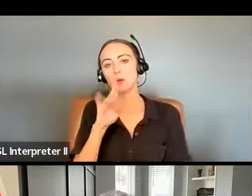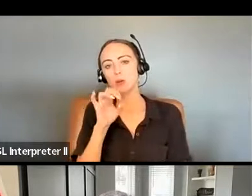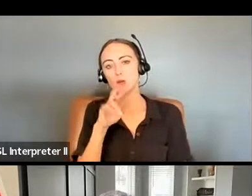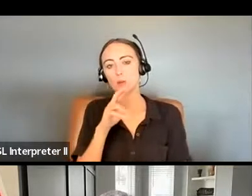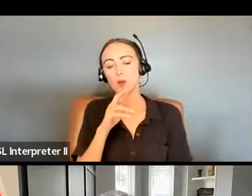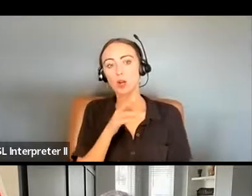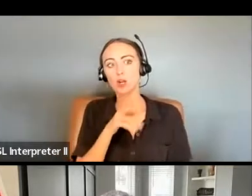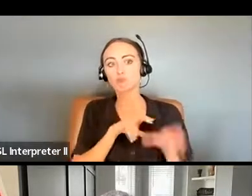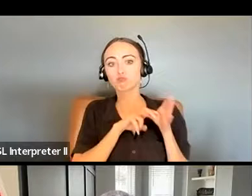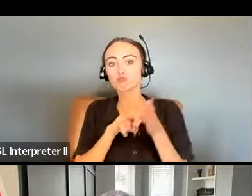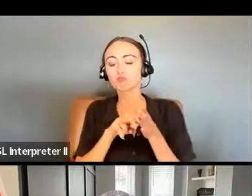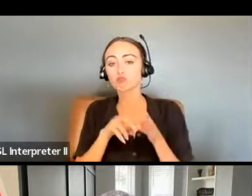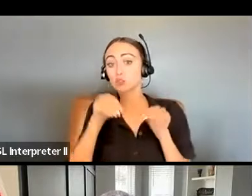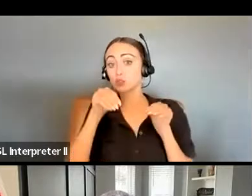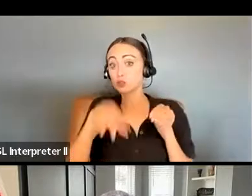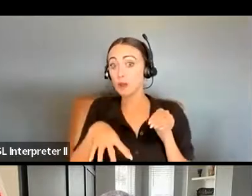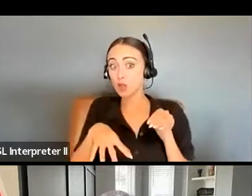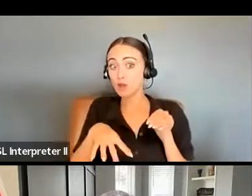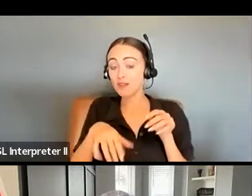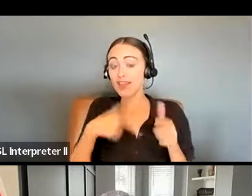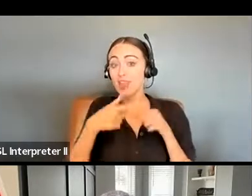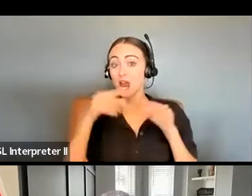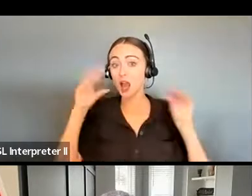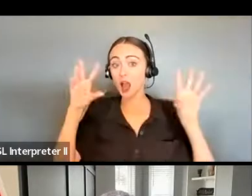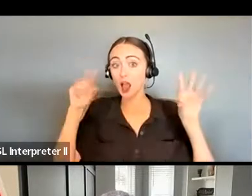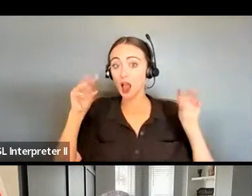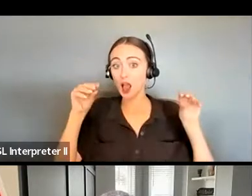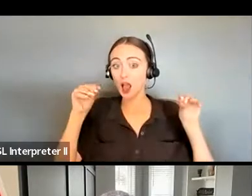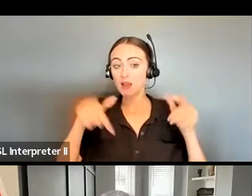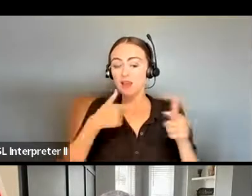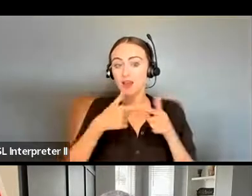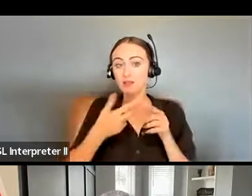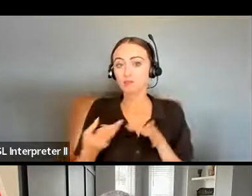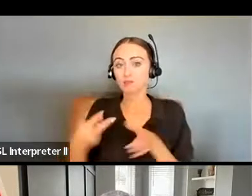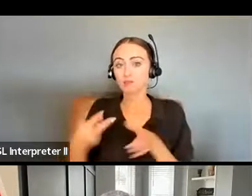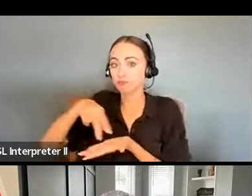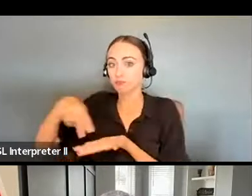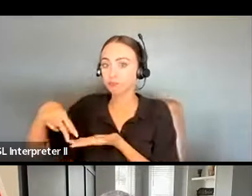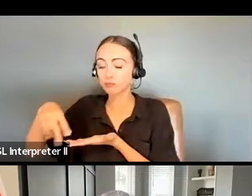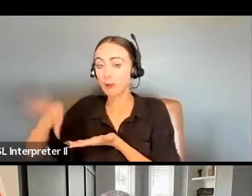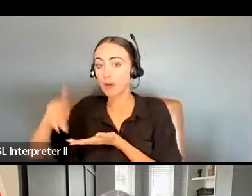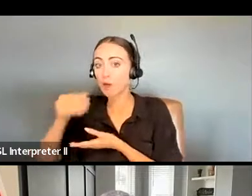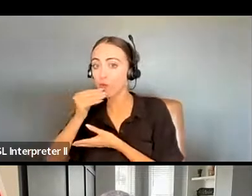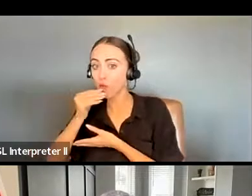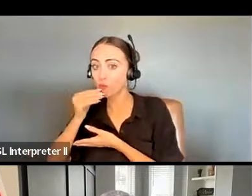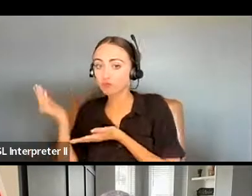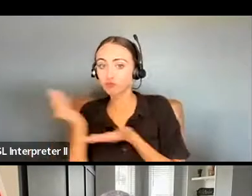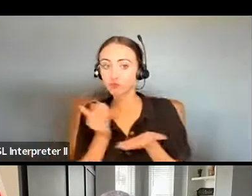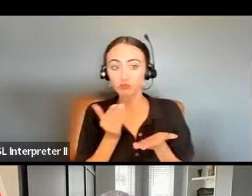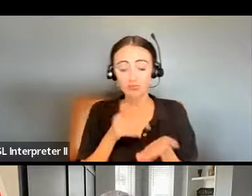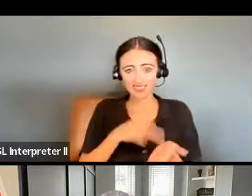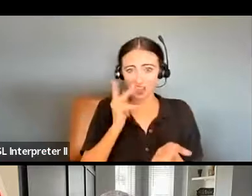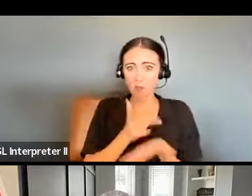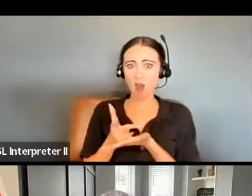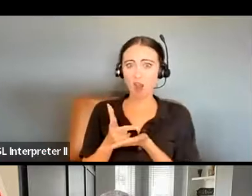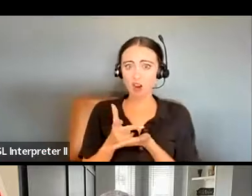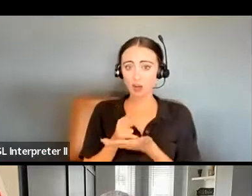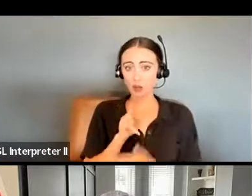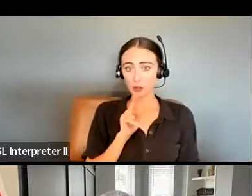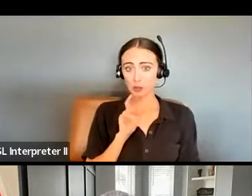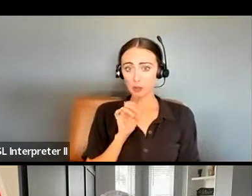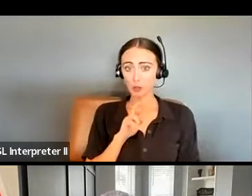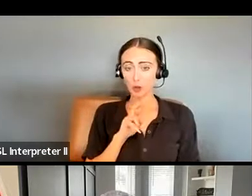drops off a passenger that immediately puts on their hazards, double parks, and gets out of the car to pick up food delivery. When the driver double parked as a Uber driver